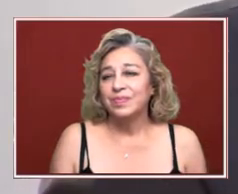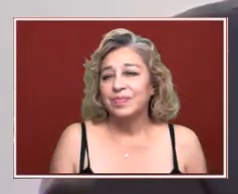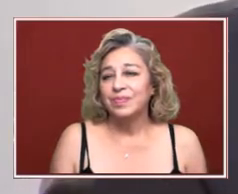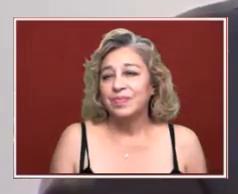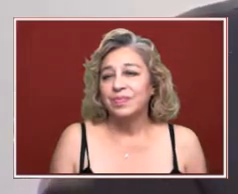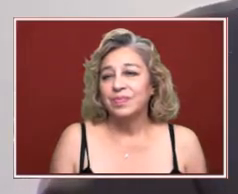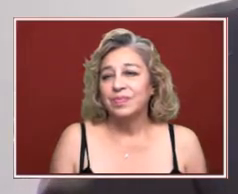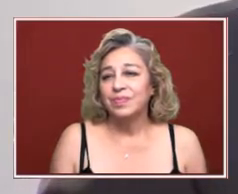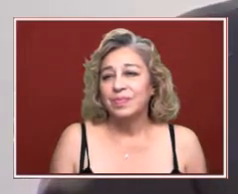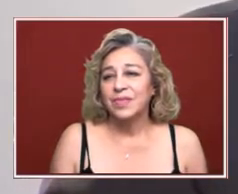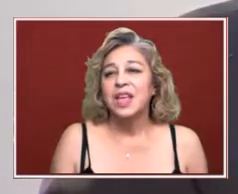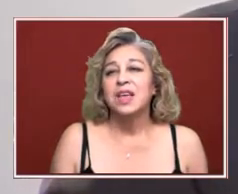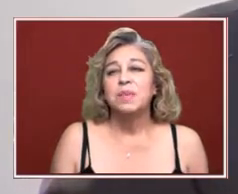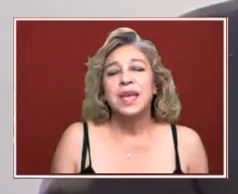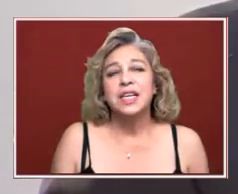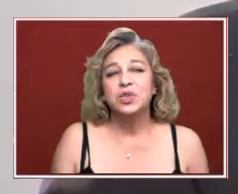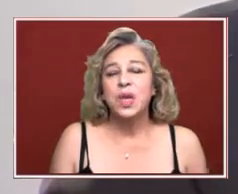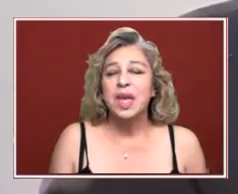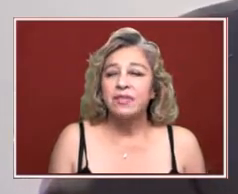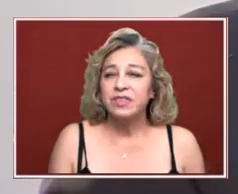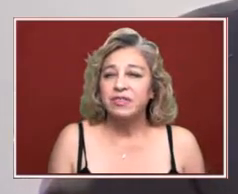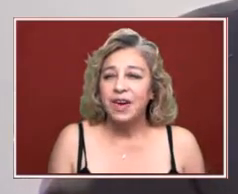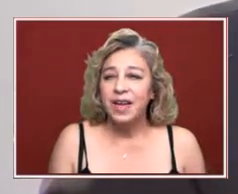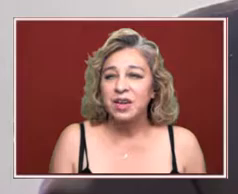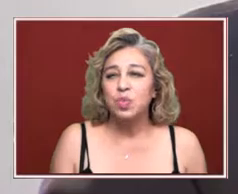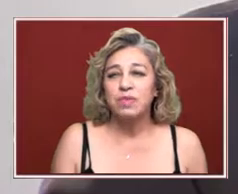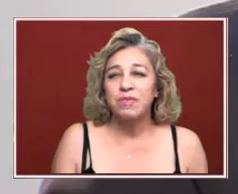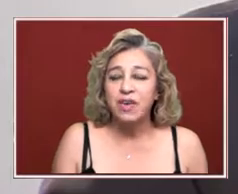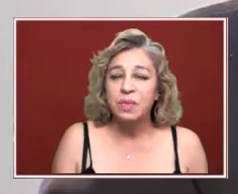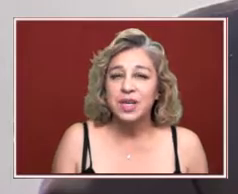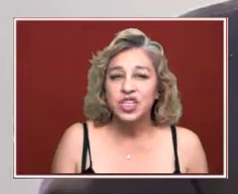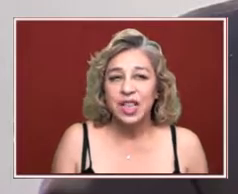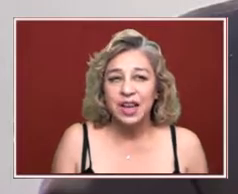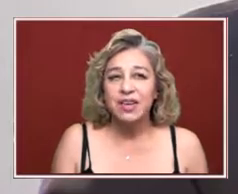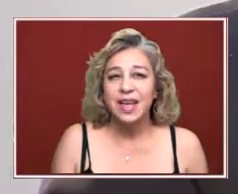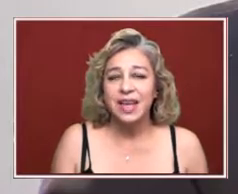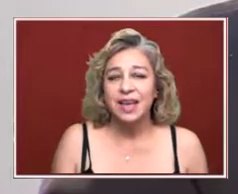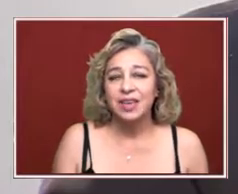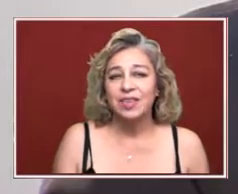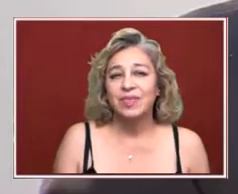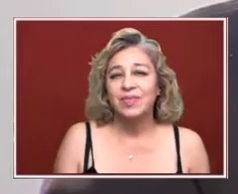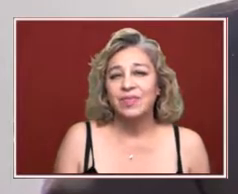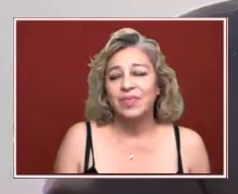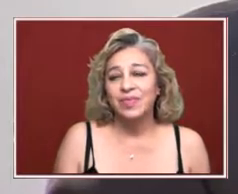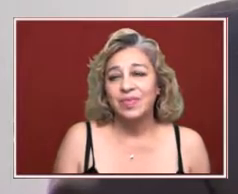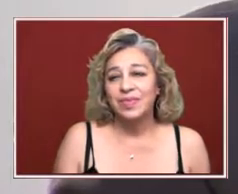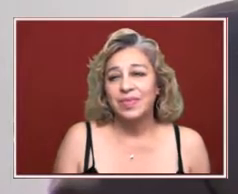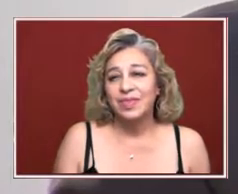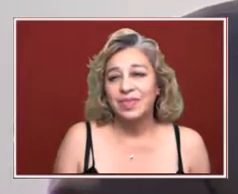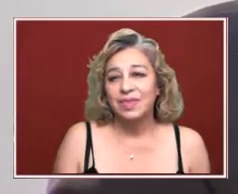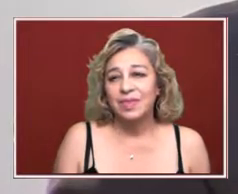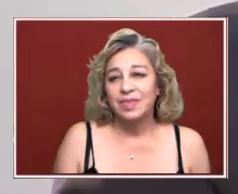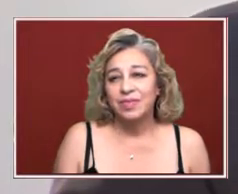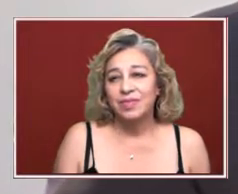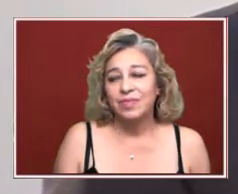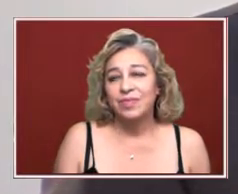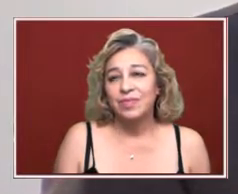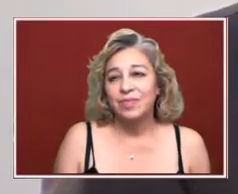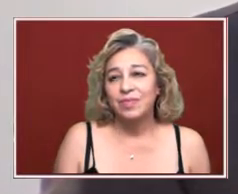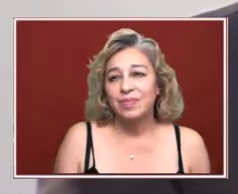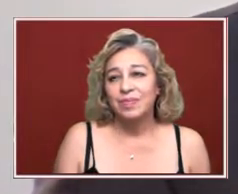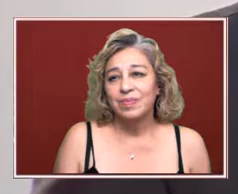definido con mucha claridad. Because we have defined with very much clarity. ¿Cuál es